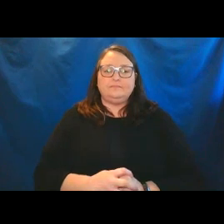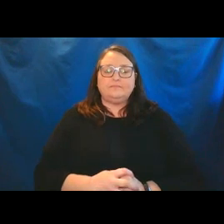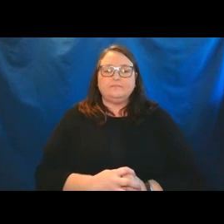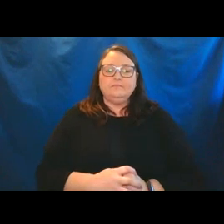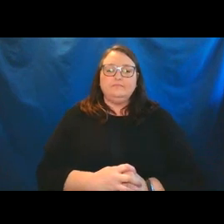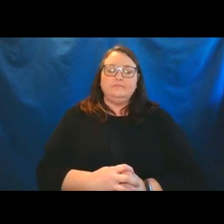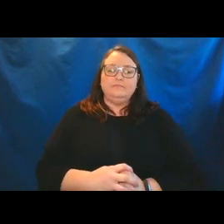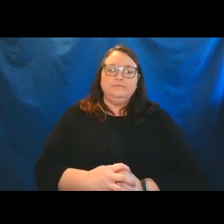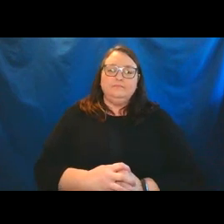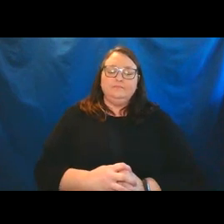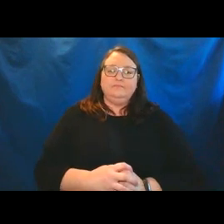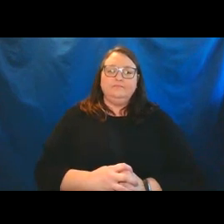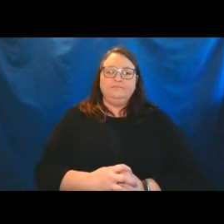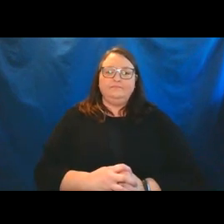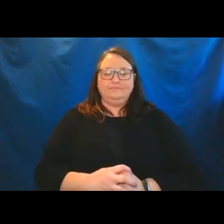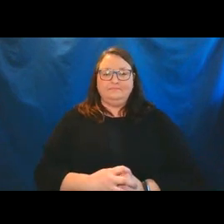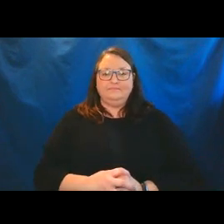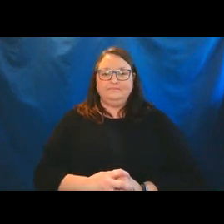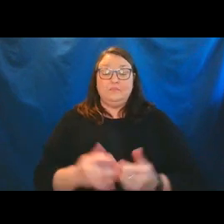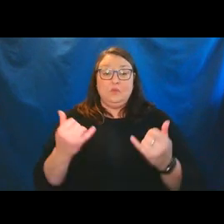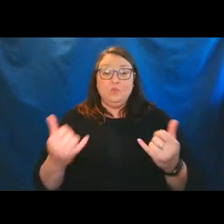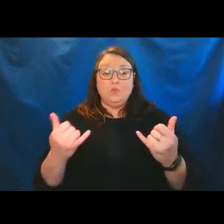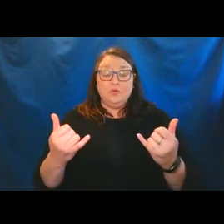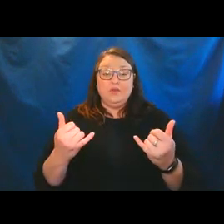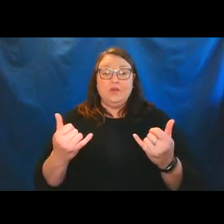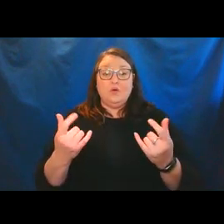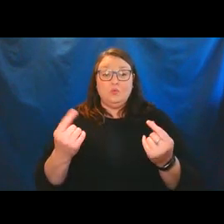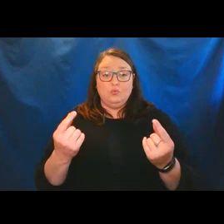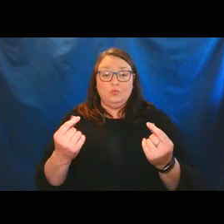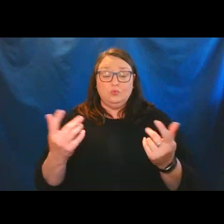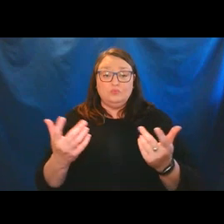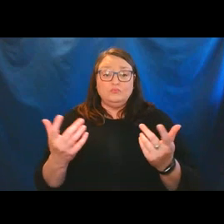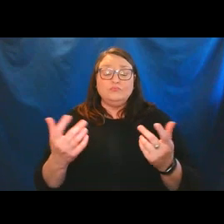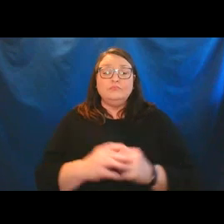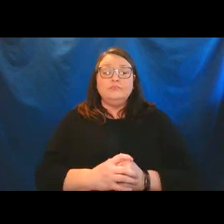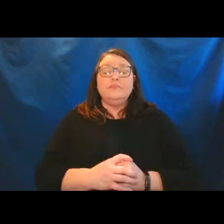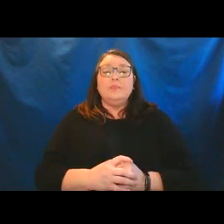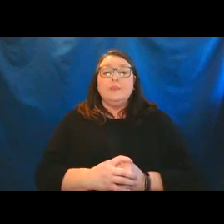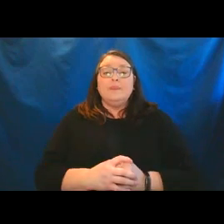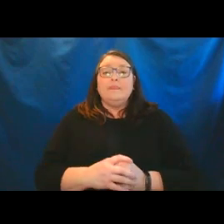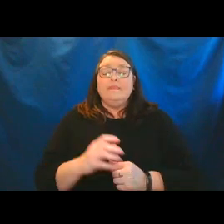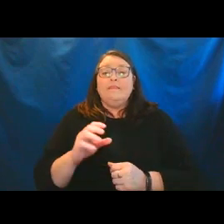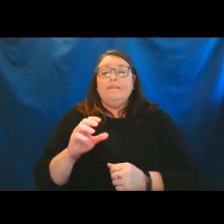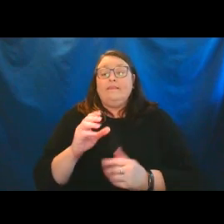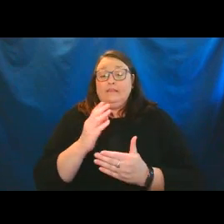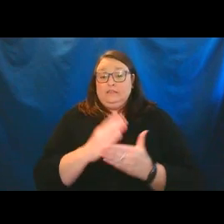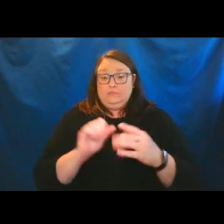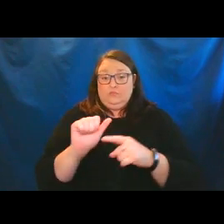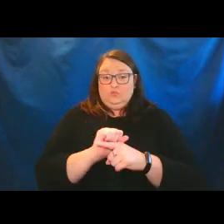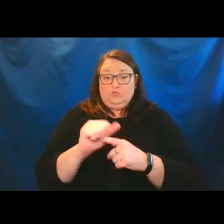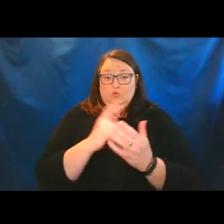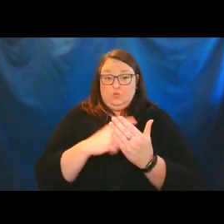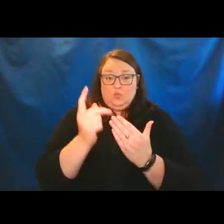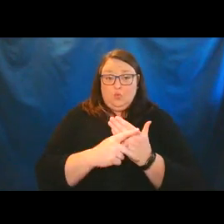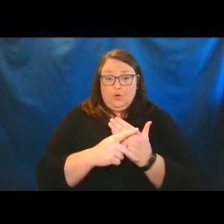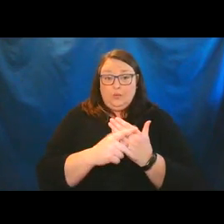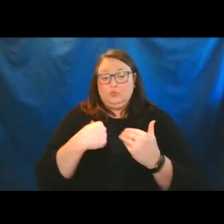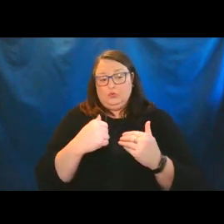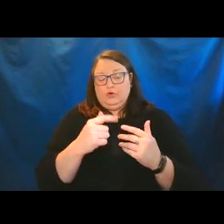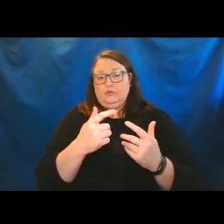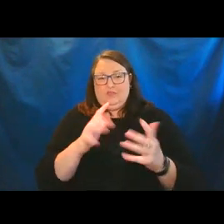And what we are in the process of doing, we are assessing the status of some of these training programs. They are already